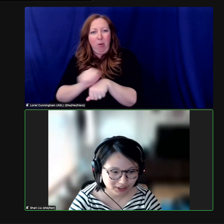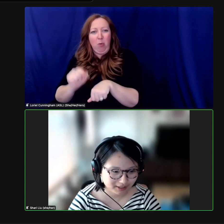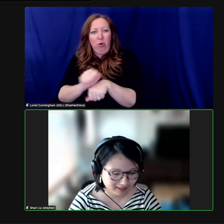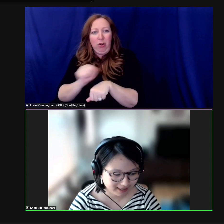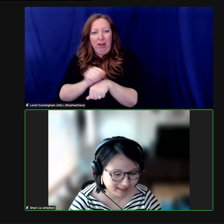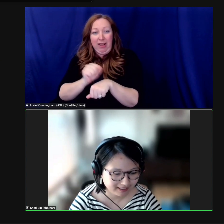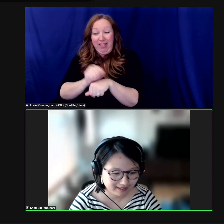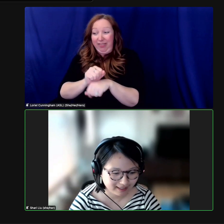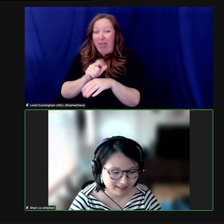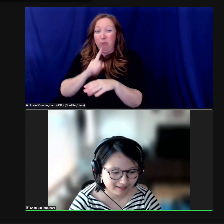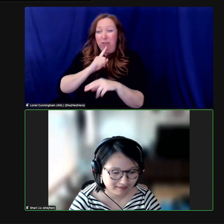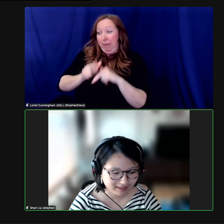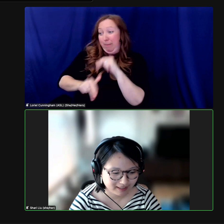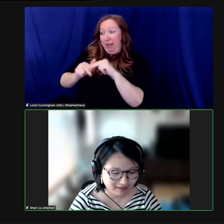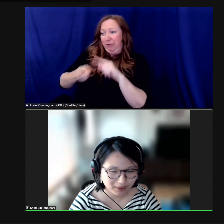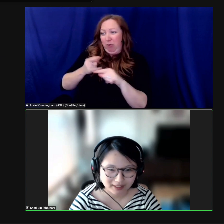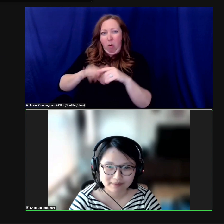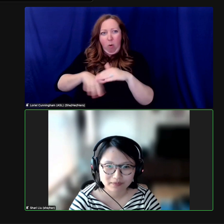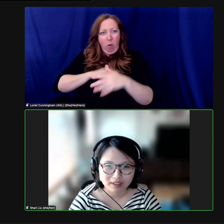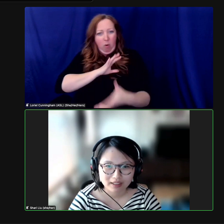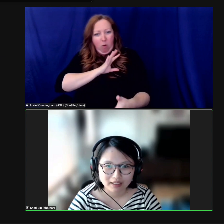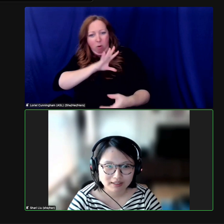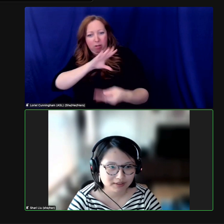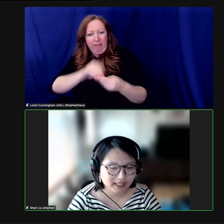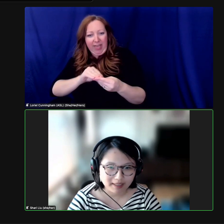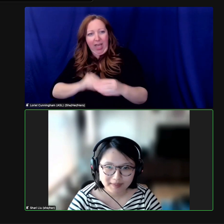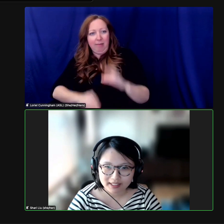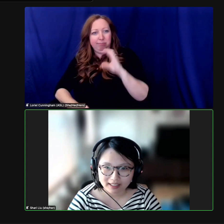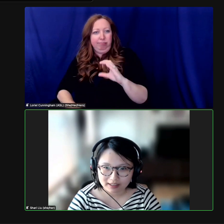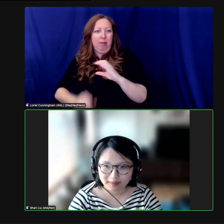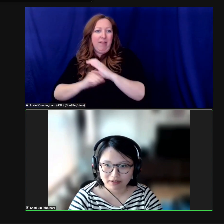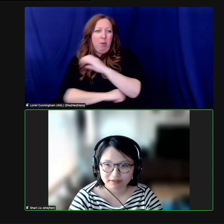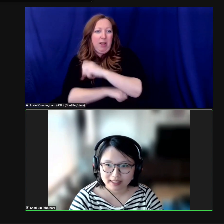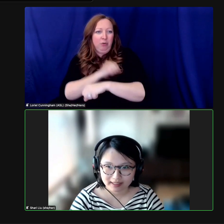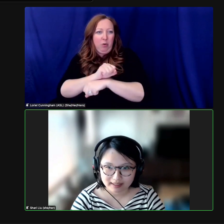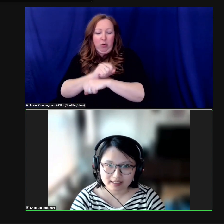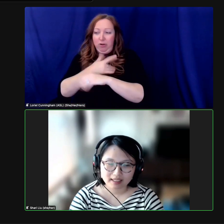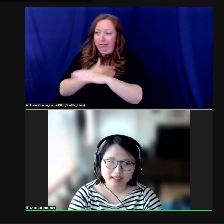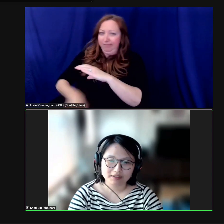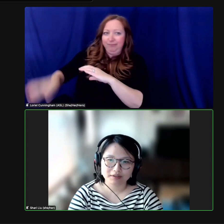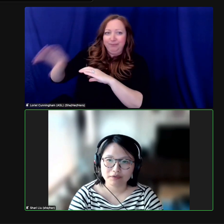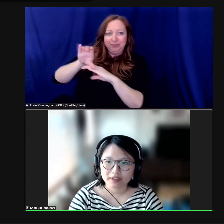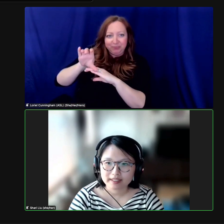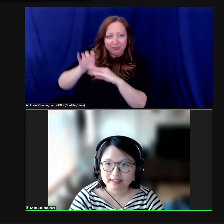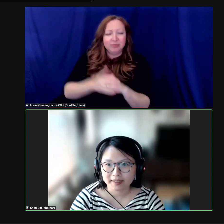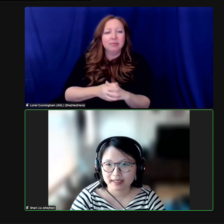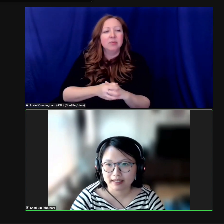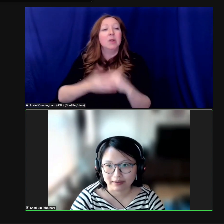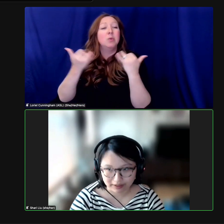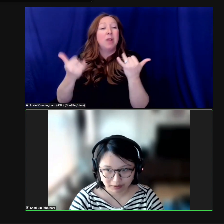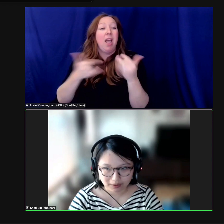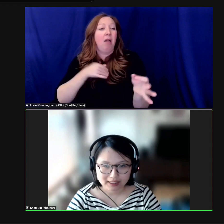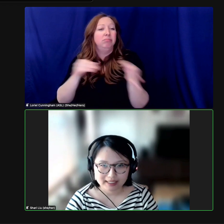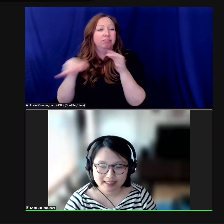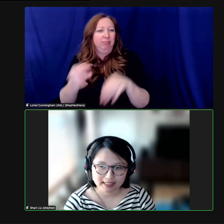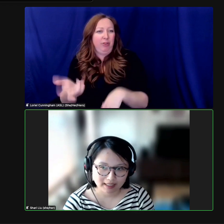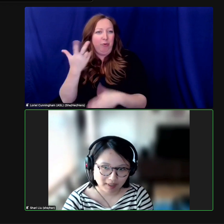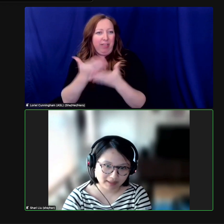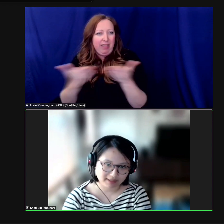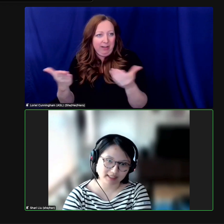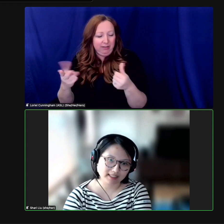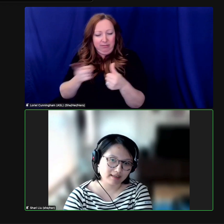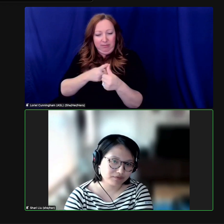and foundational work. So today I'm going to talk about three things. So first is my graduate work